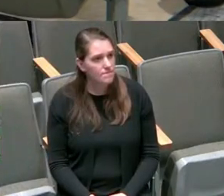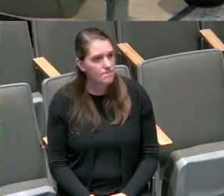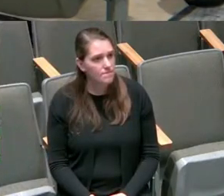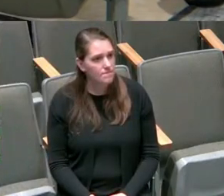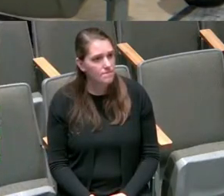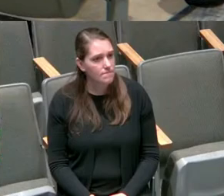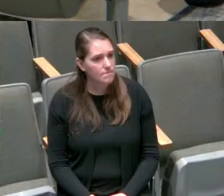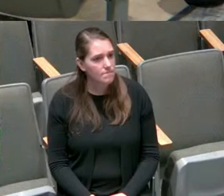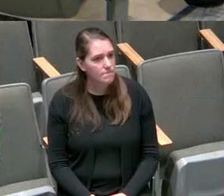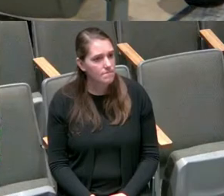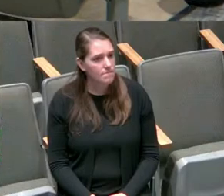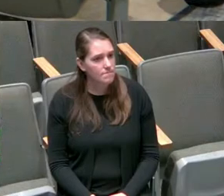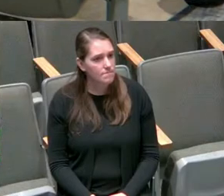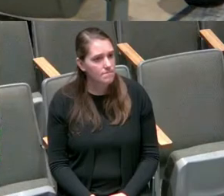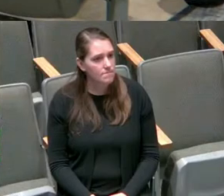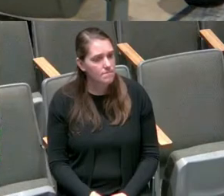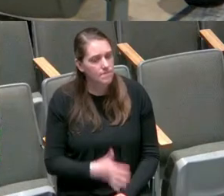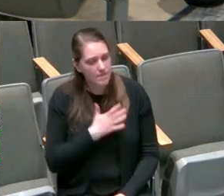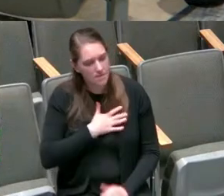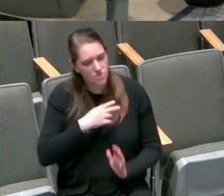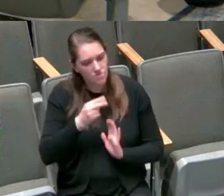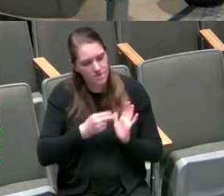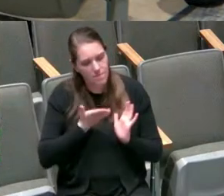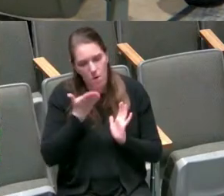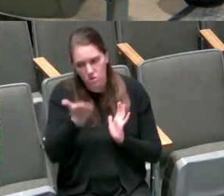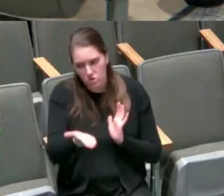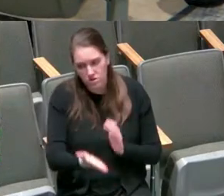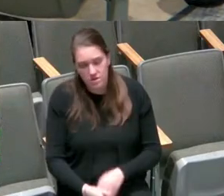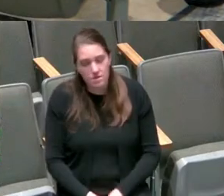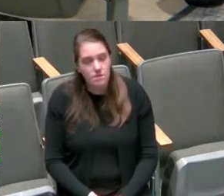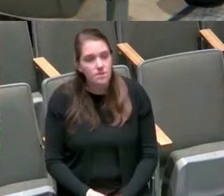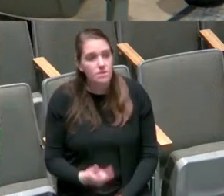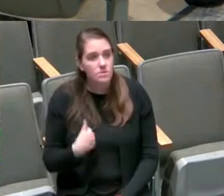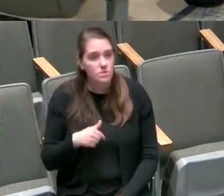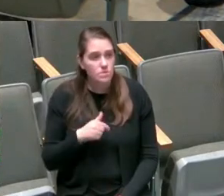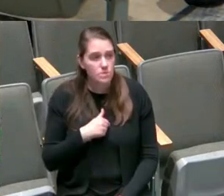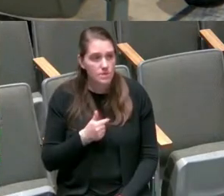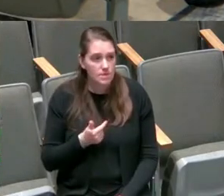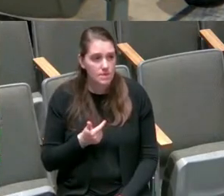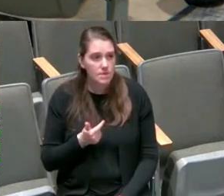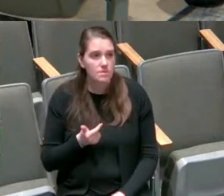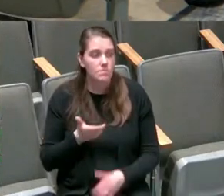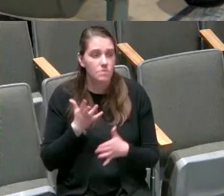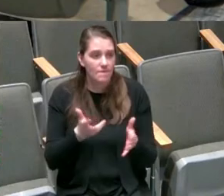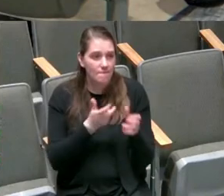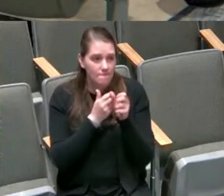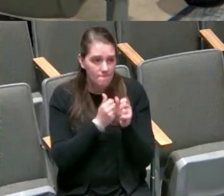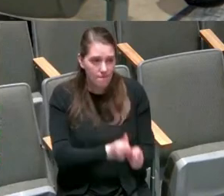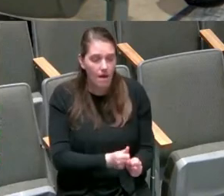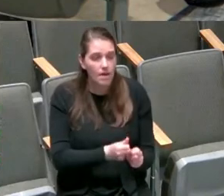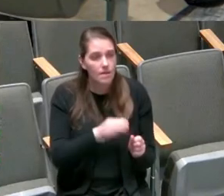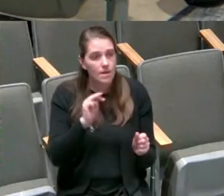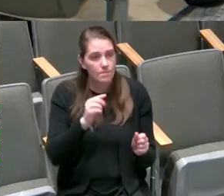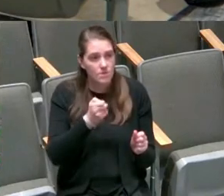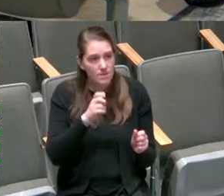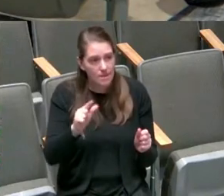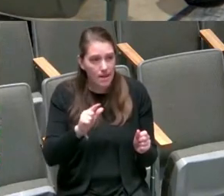why don't you why don't you read the motion please so we move pursuant to mass generalized